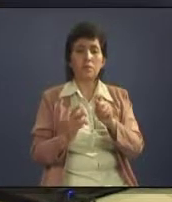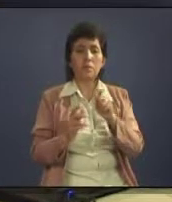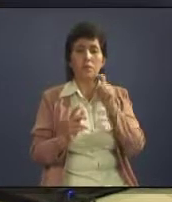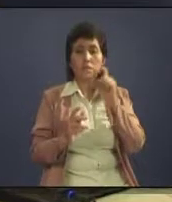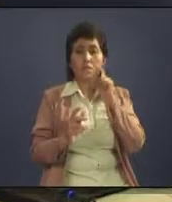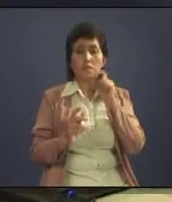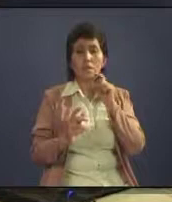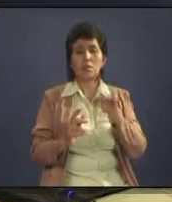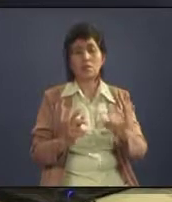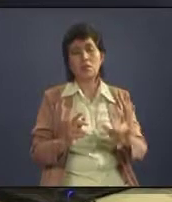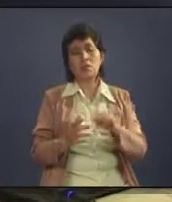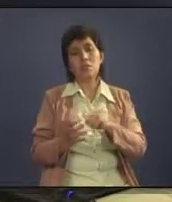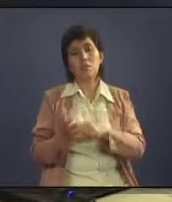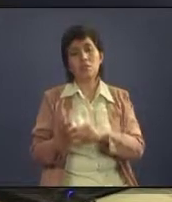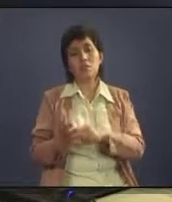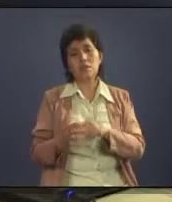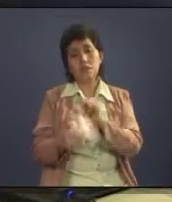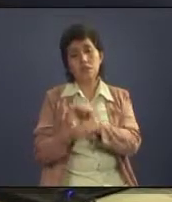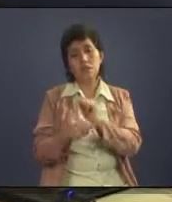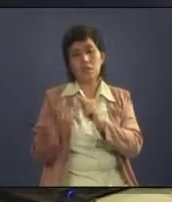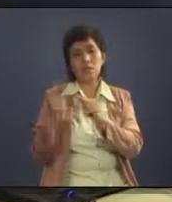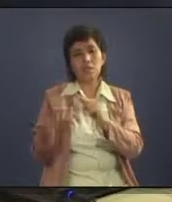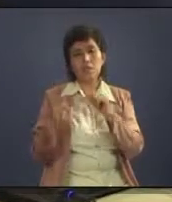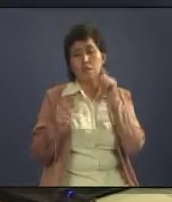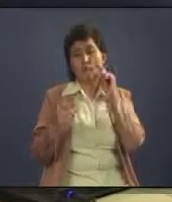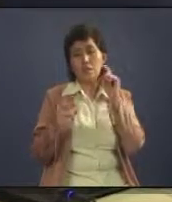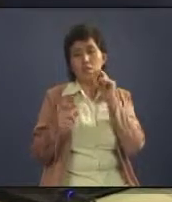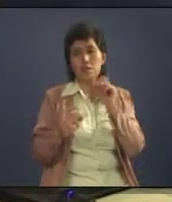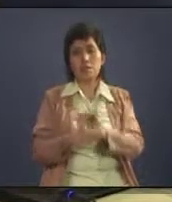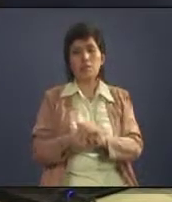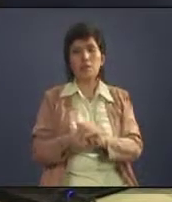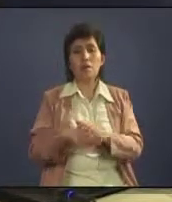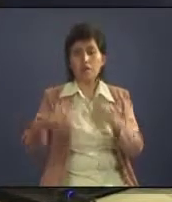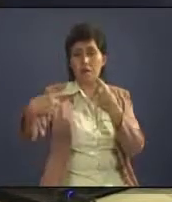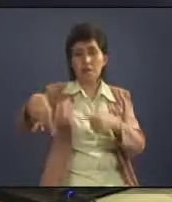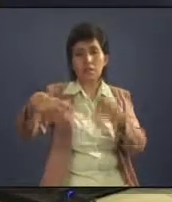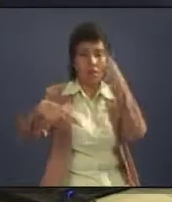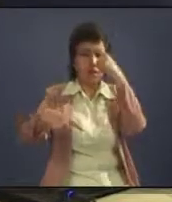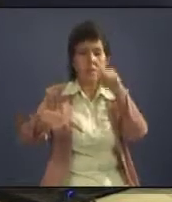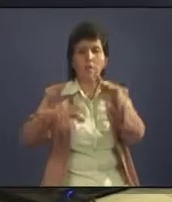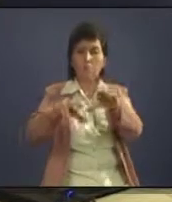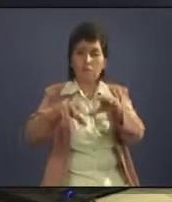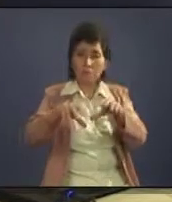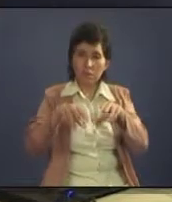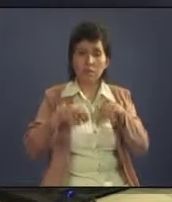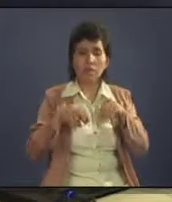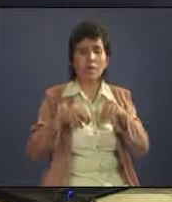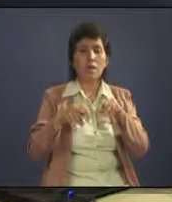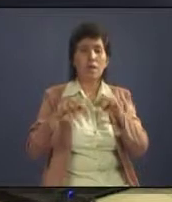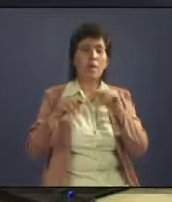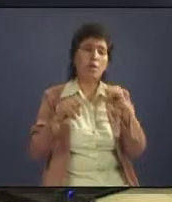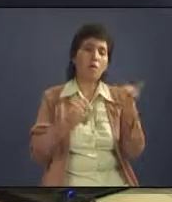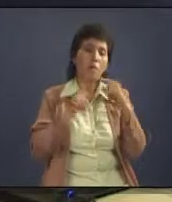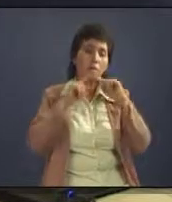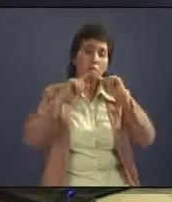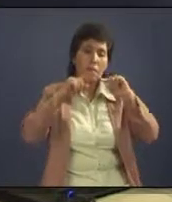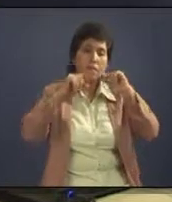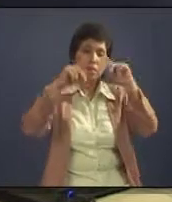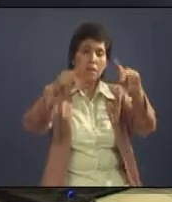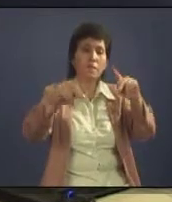widely debated issue. Now, some people, they are fighting for their rights to be accepted